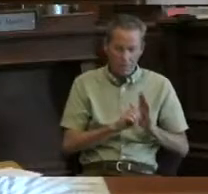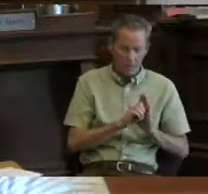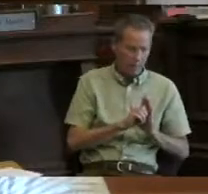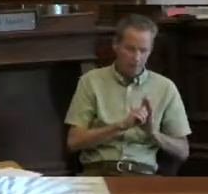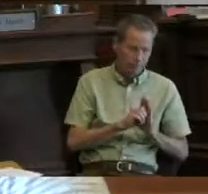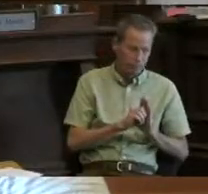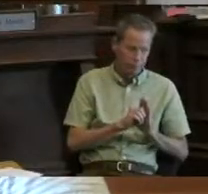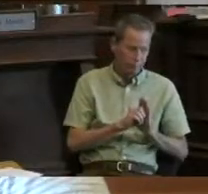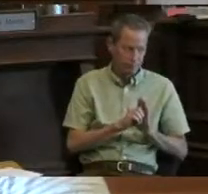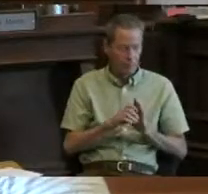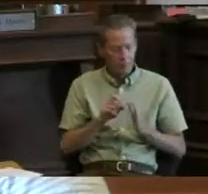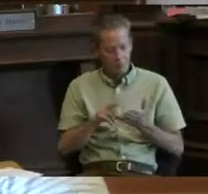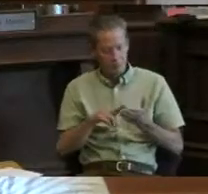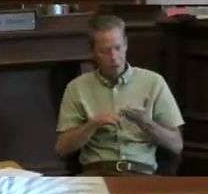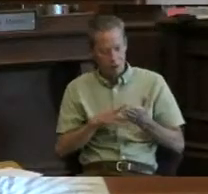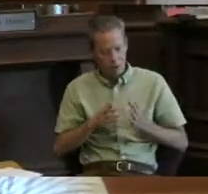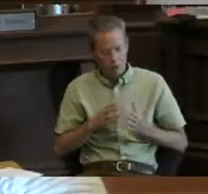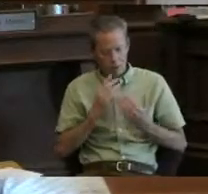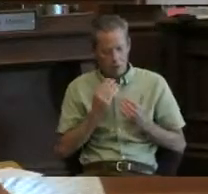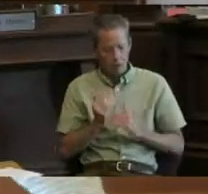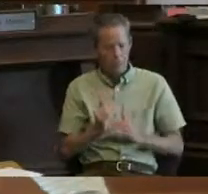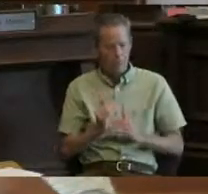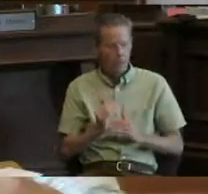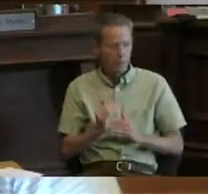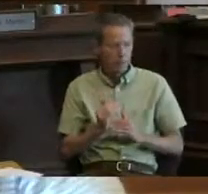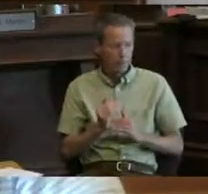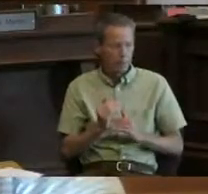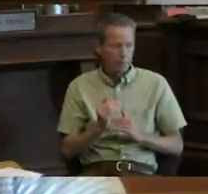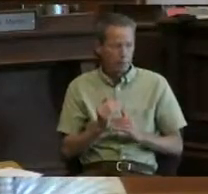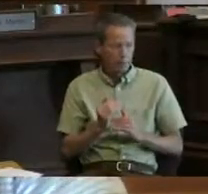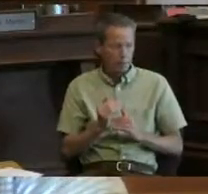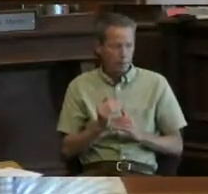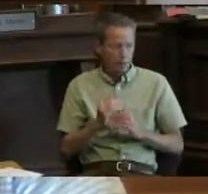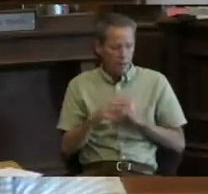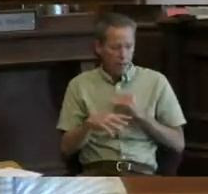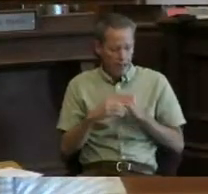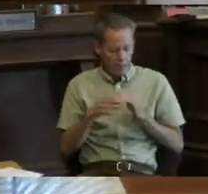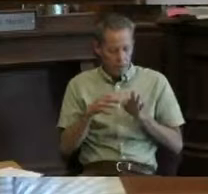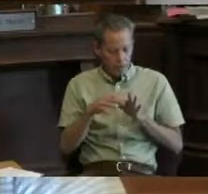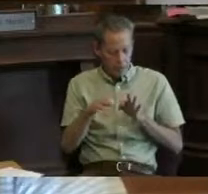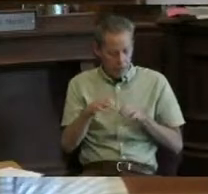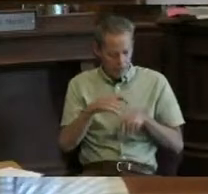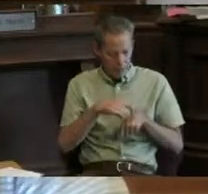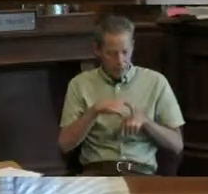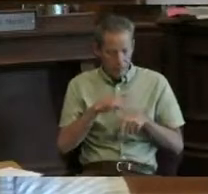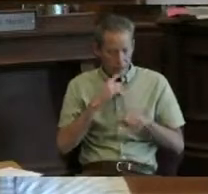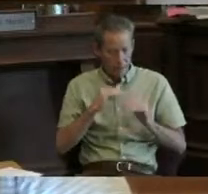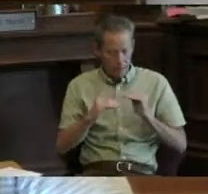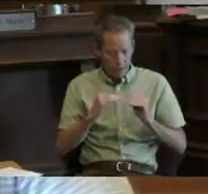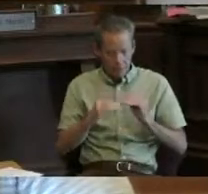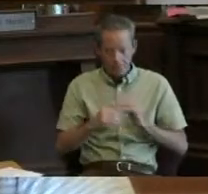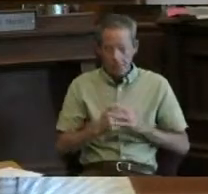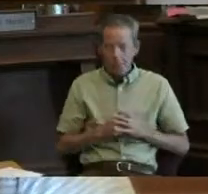it's all done through contractors, and there's a limited number of them. So that can add to delays in the time it takes to get those repaired.